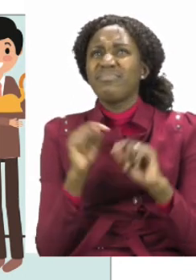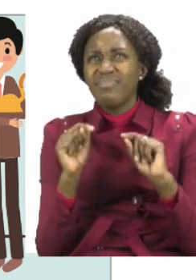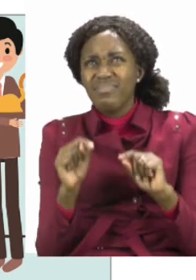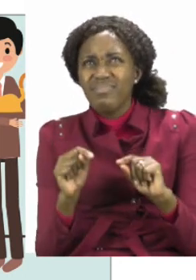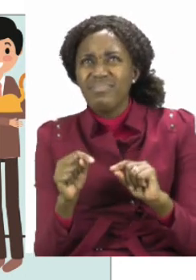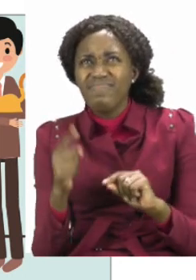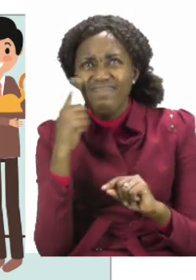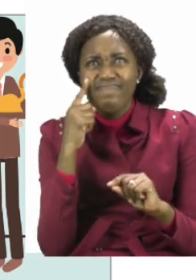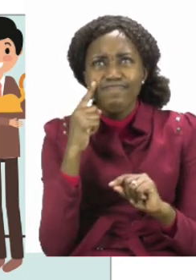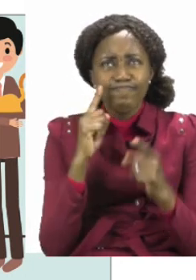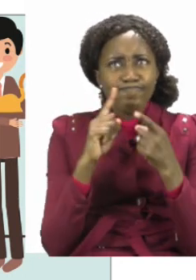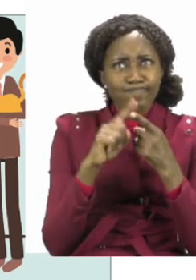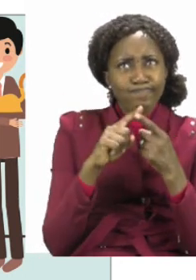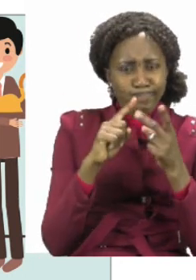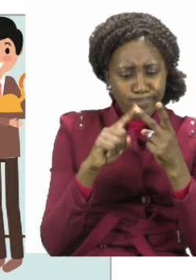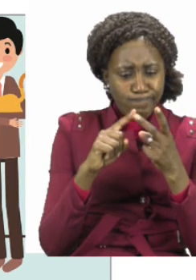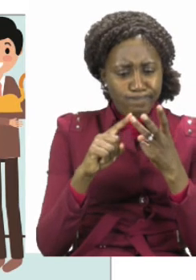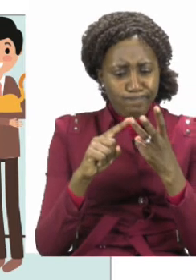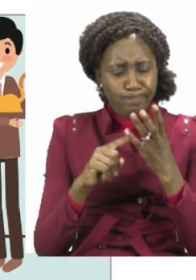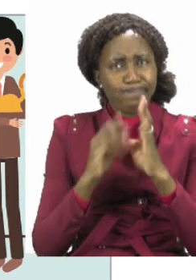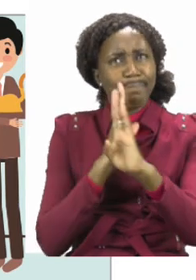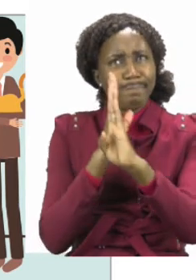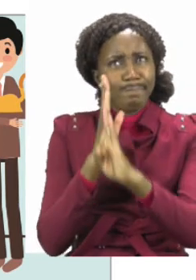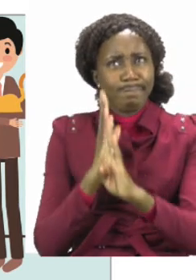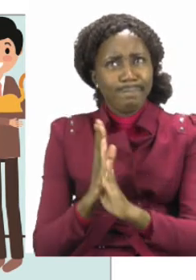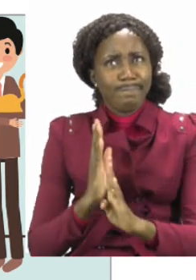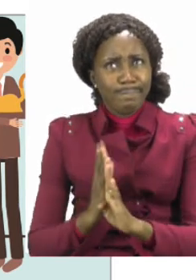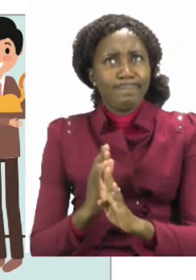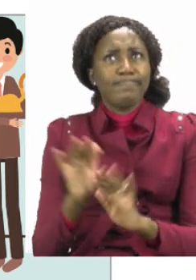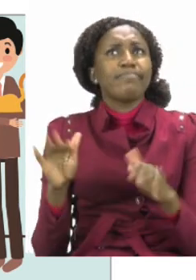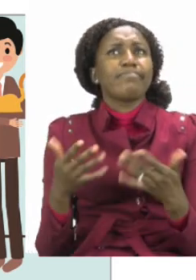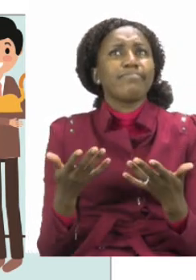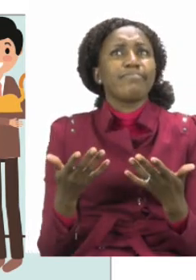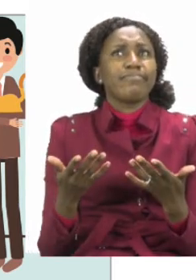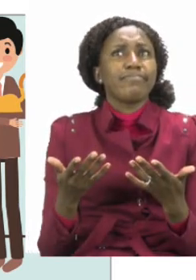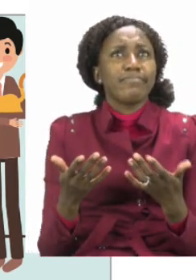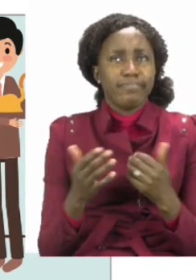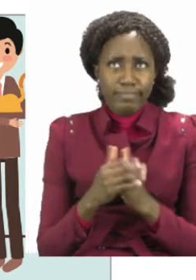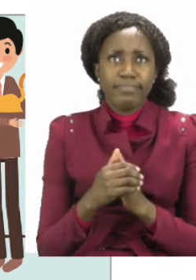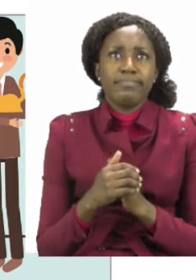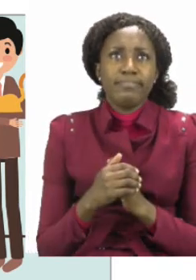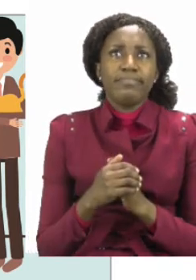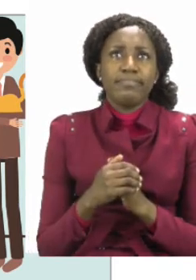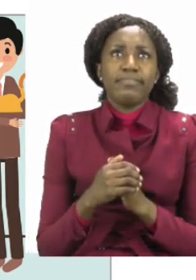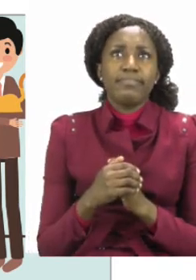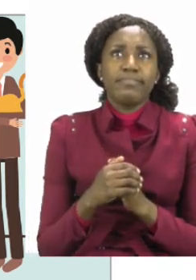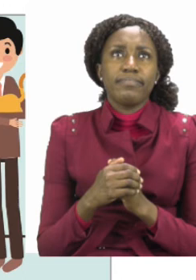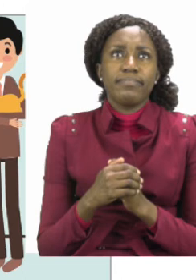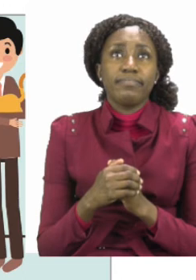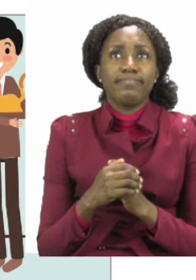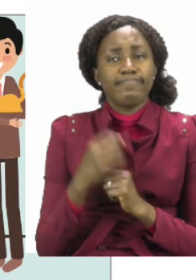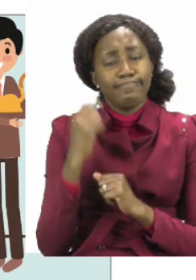the sequence that we have to put these pictures in. So I